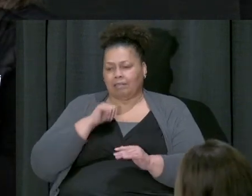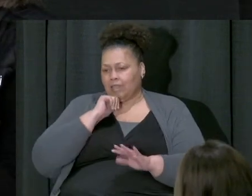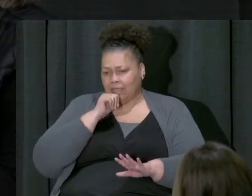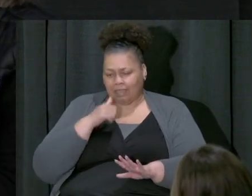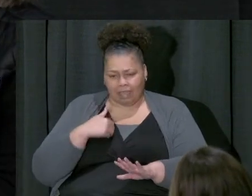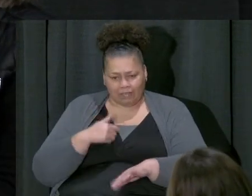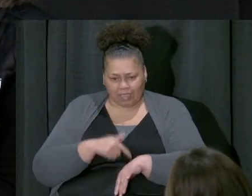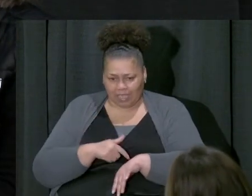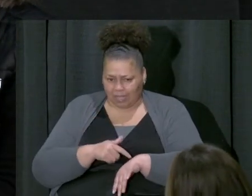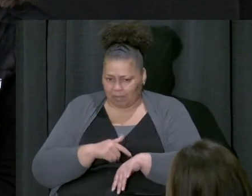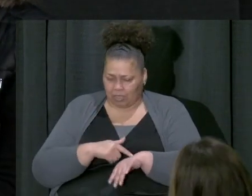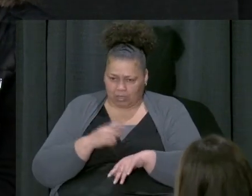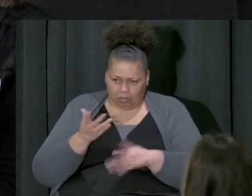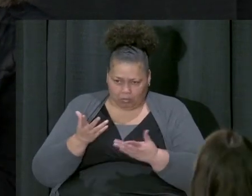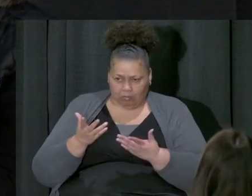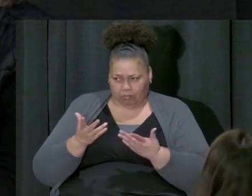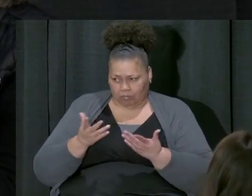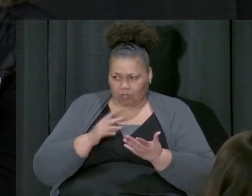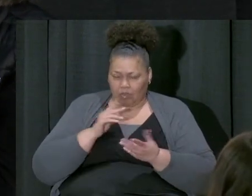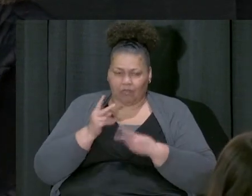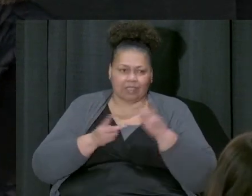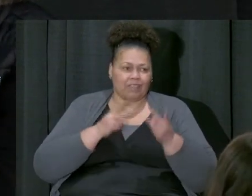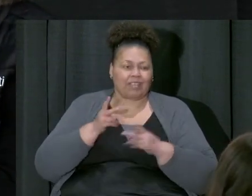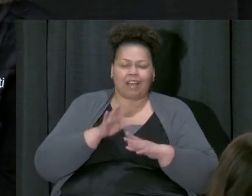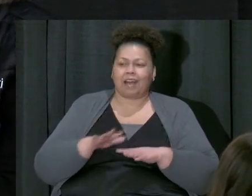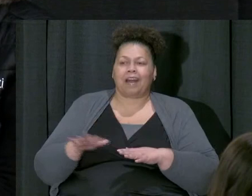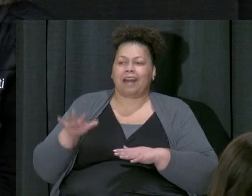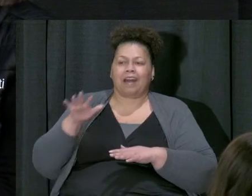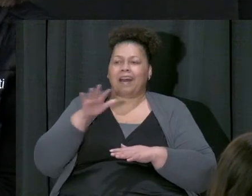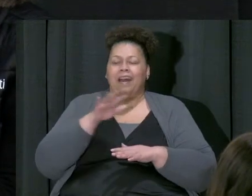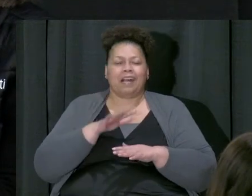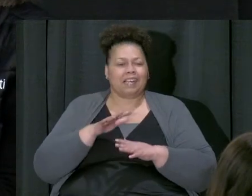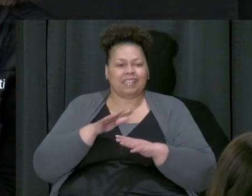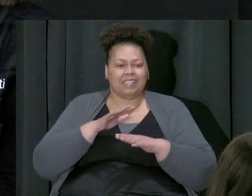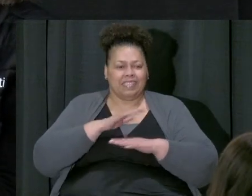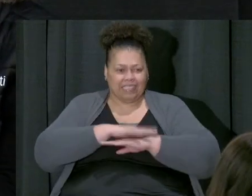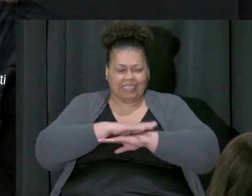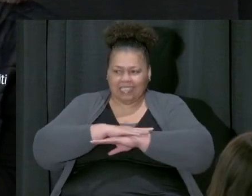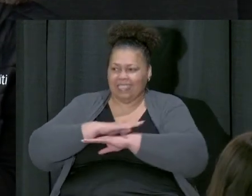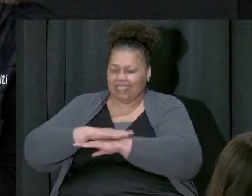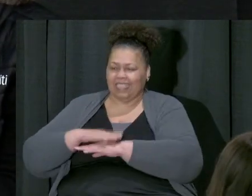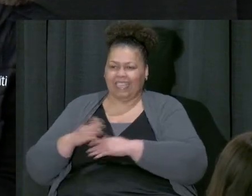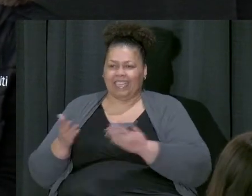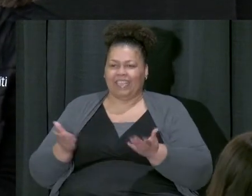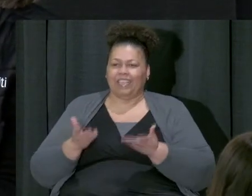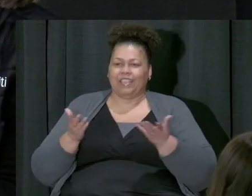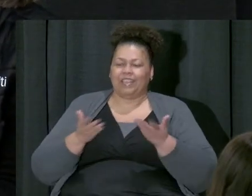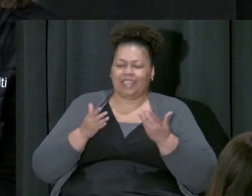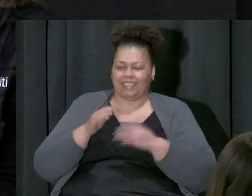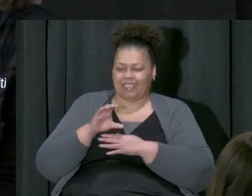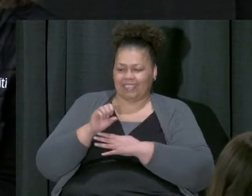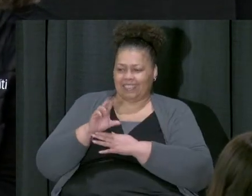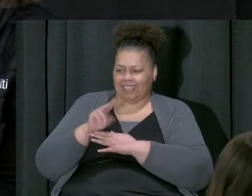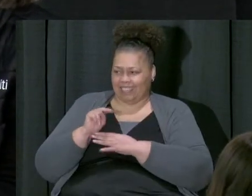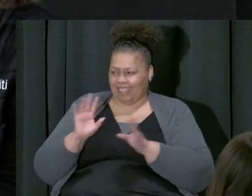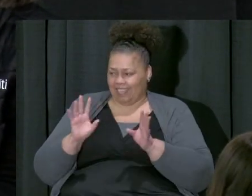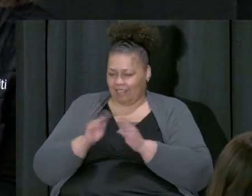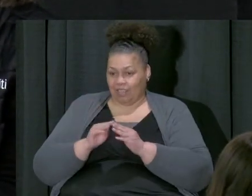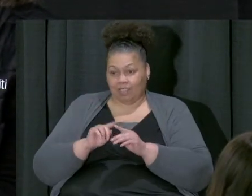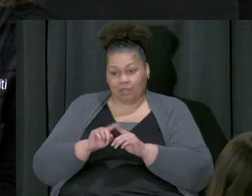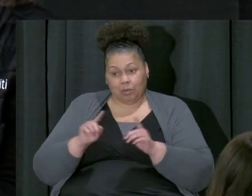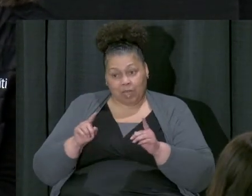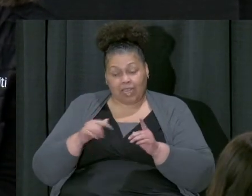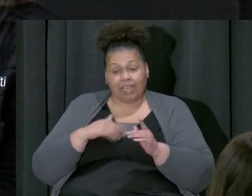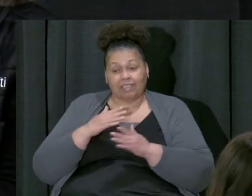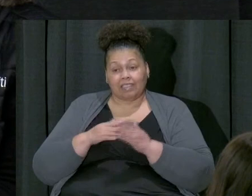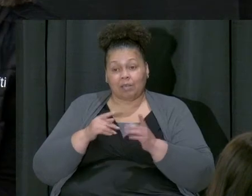visit all the fabulous exhibitors that are here at the CSUN conference, but I'm sure that at some point we are going to change